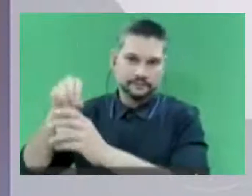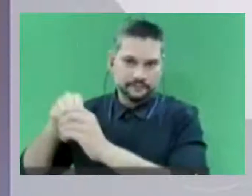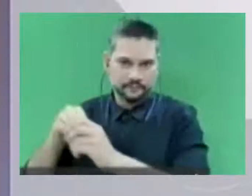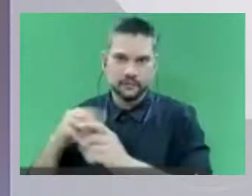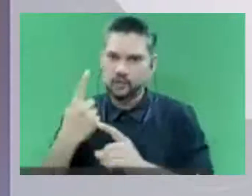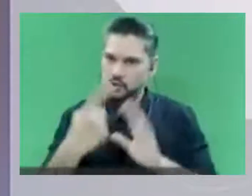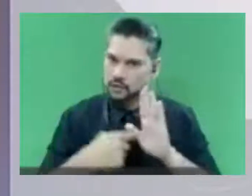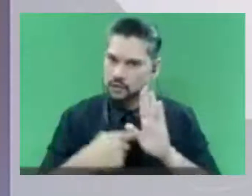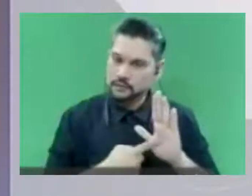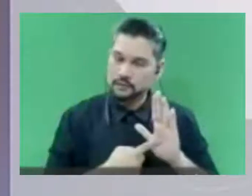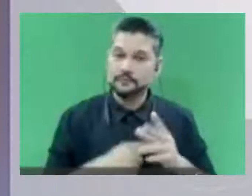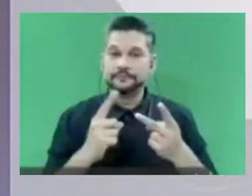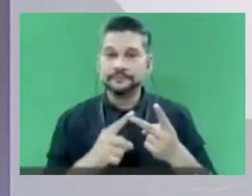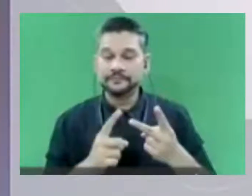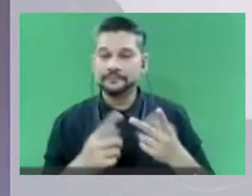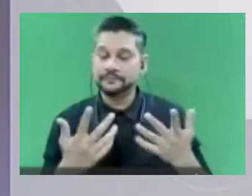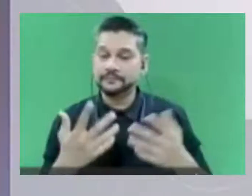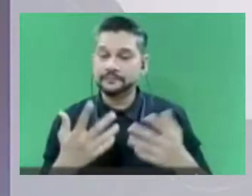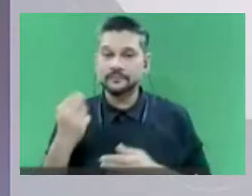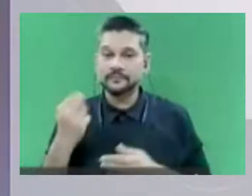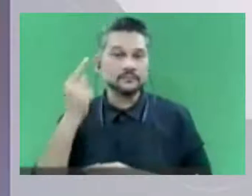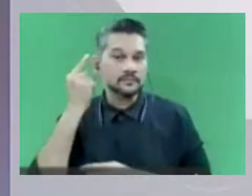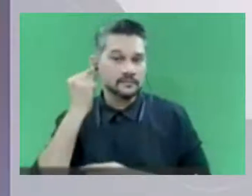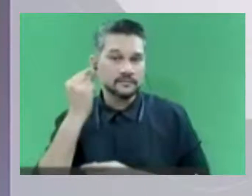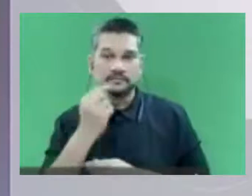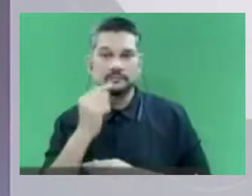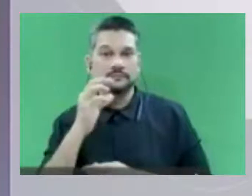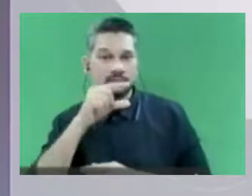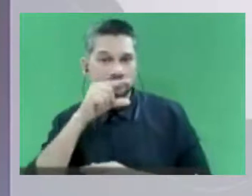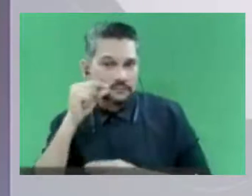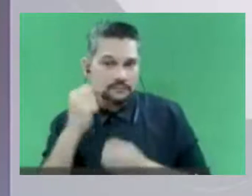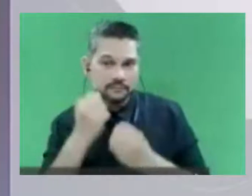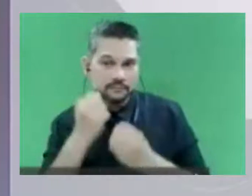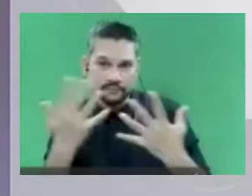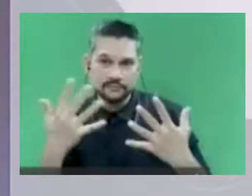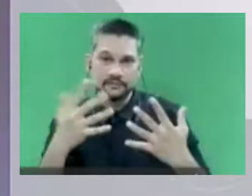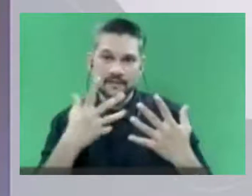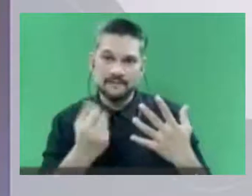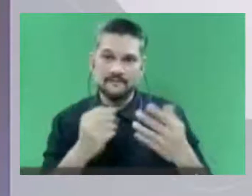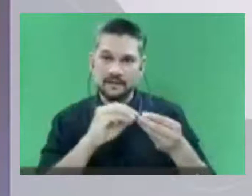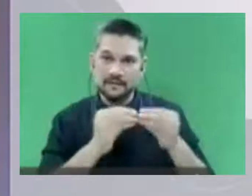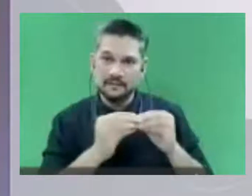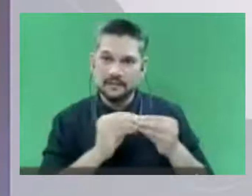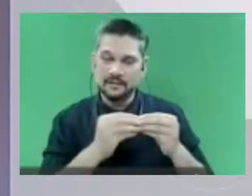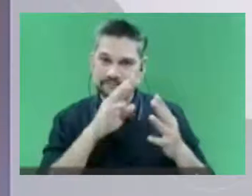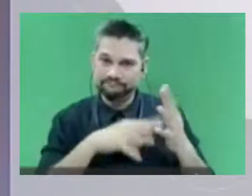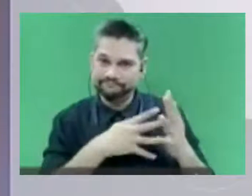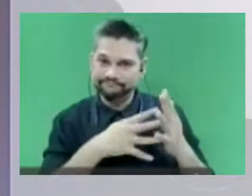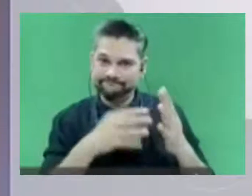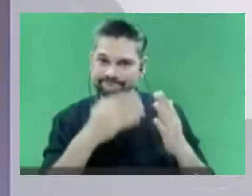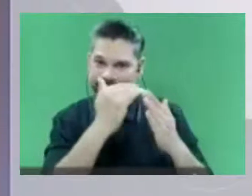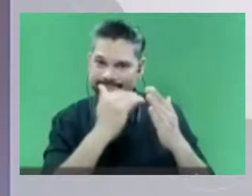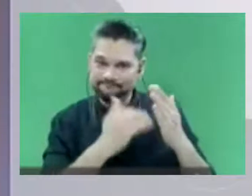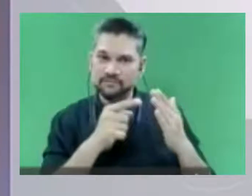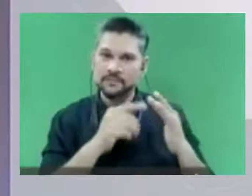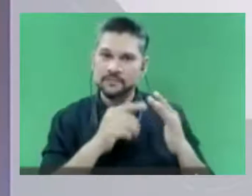these specific gender scorecards, and that scorecard focuses on online safety, internet empowerment, internet access. It also